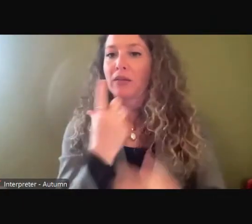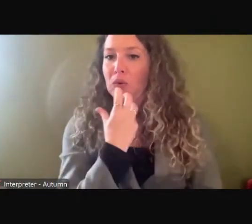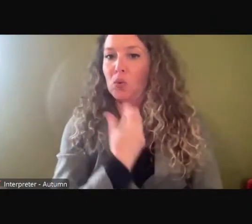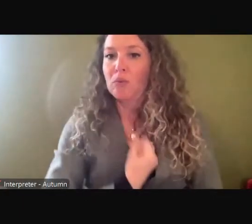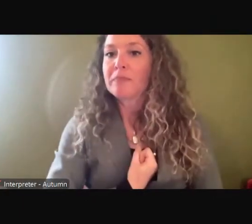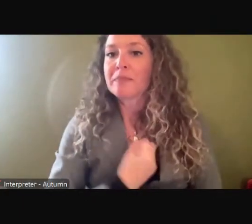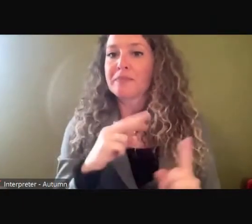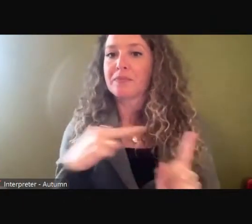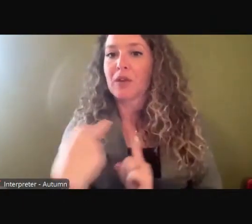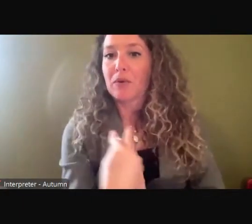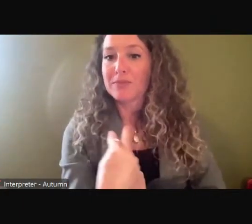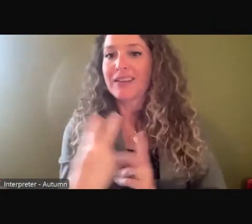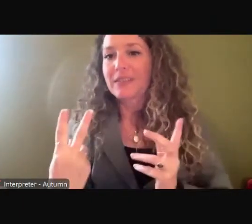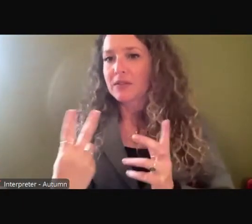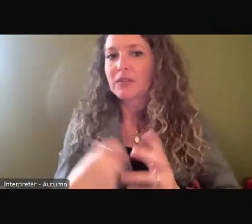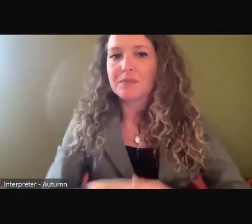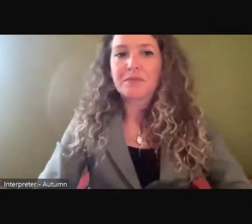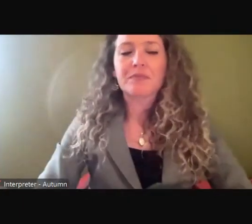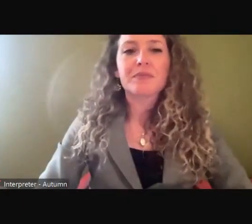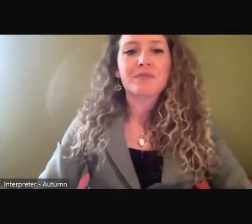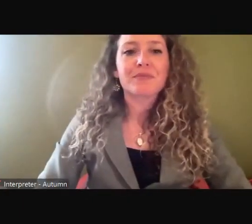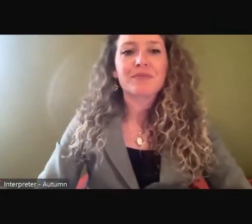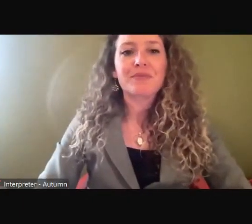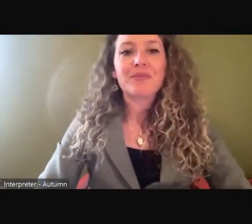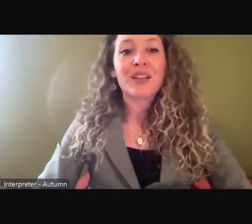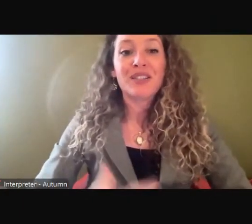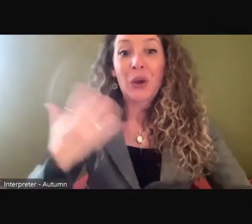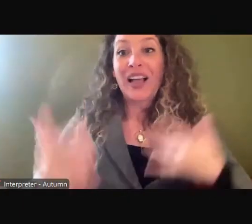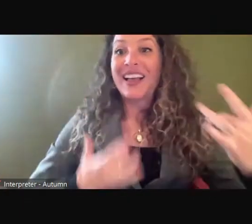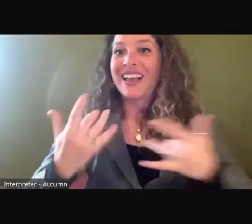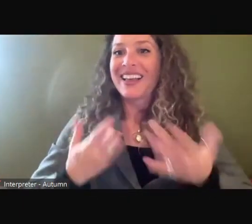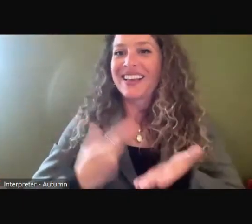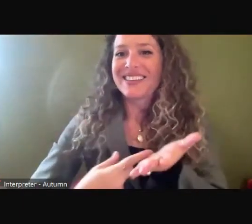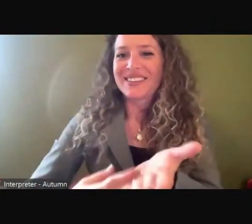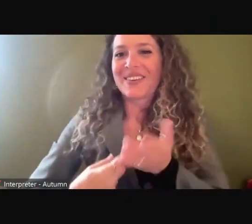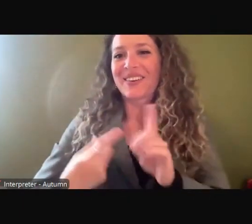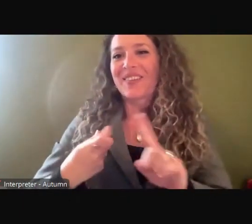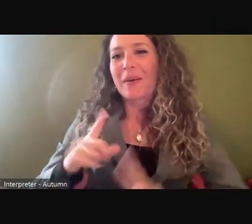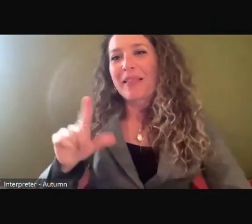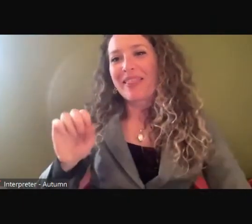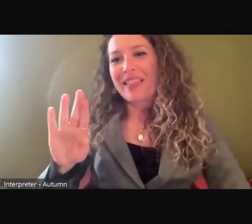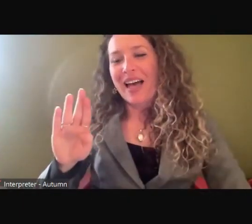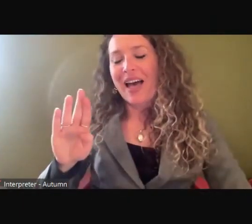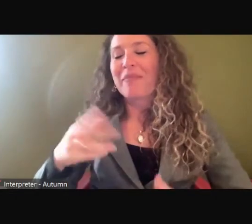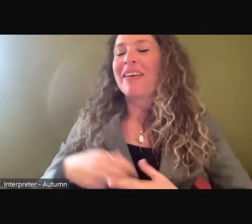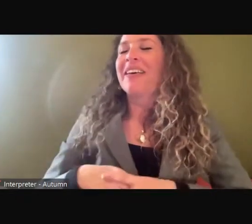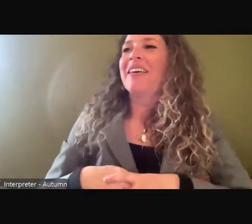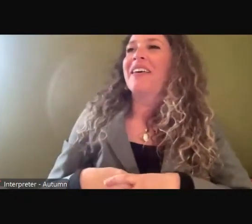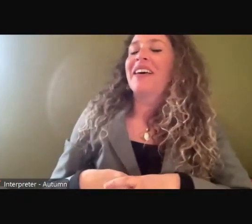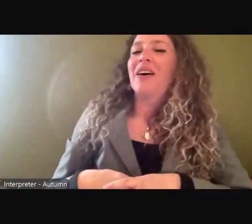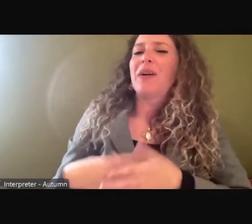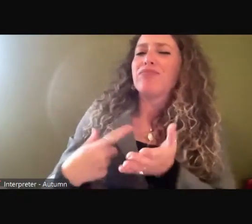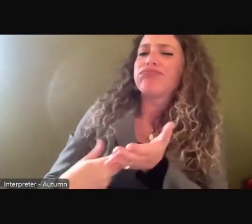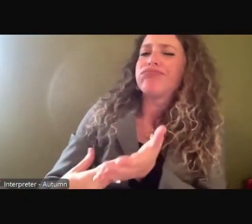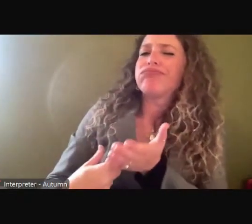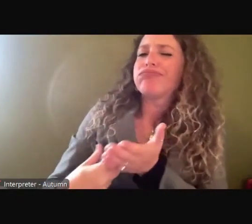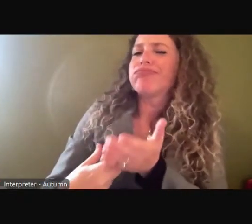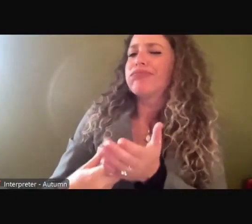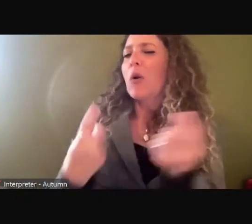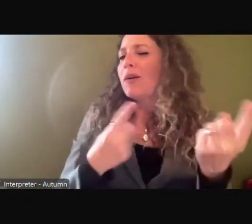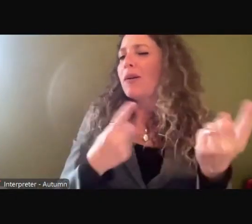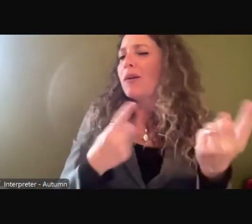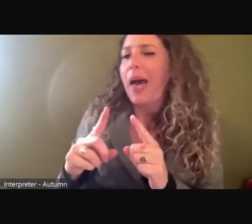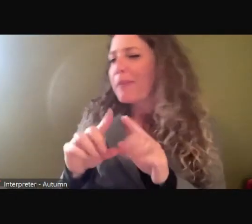After a particularly kind of enthusiastic discussion from our lab one day, where we talked a little bit about kind of the behind the scenes of